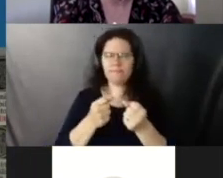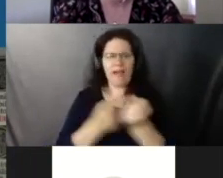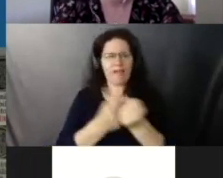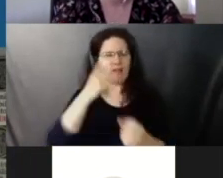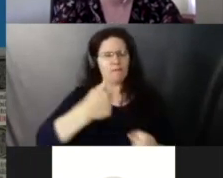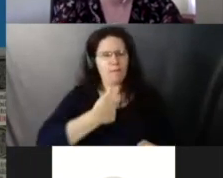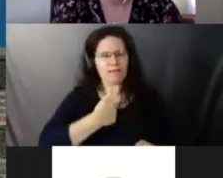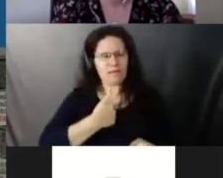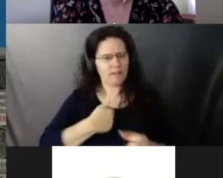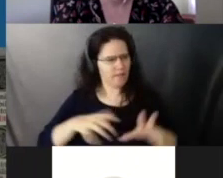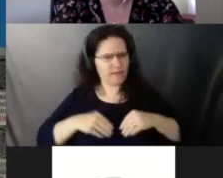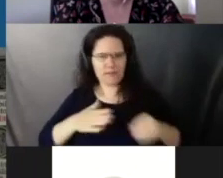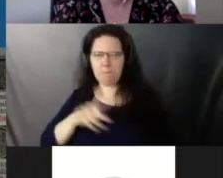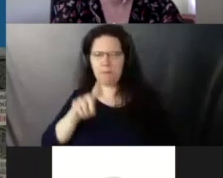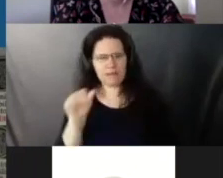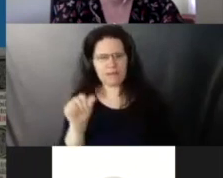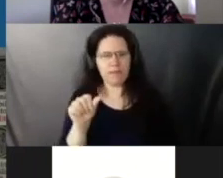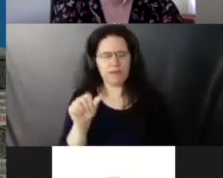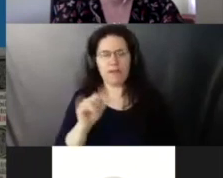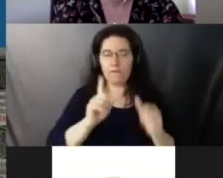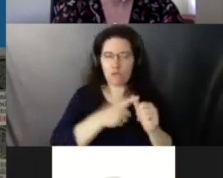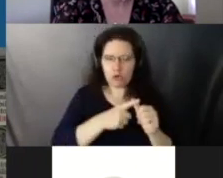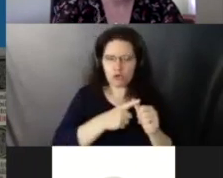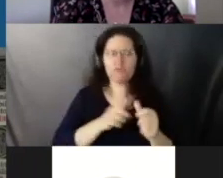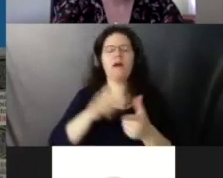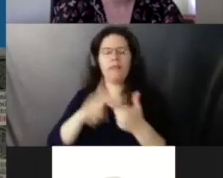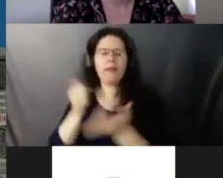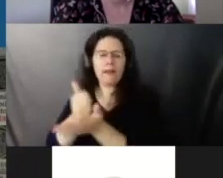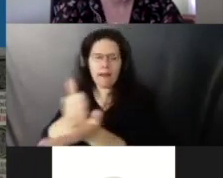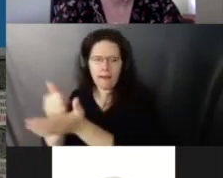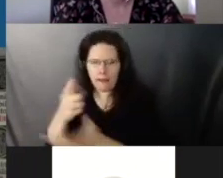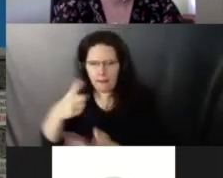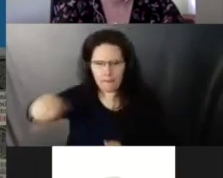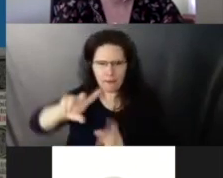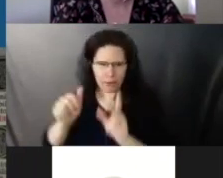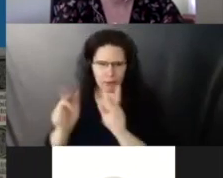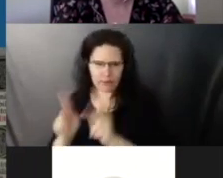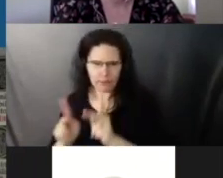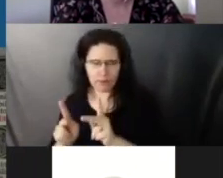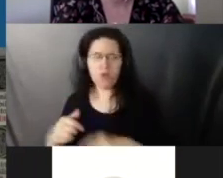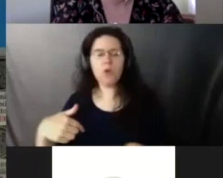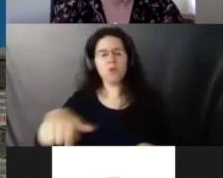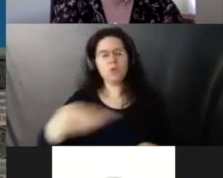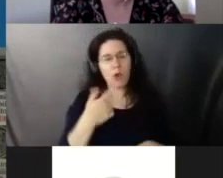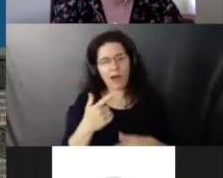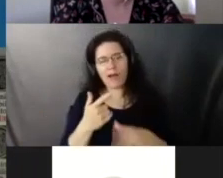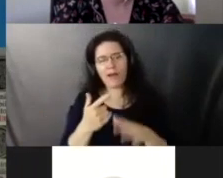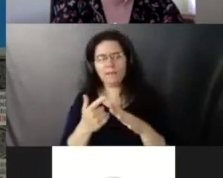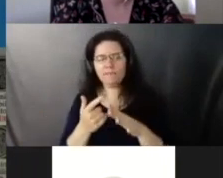disability. So we are working on it, and we are running projects, and I am utilizing Yes